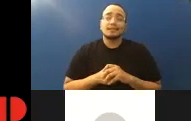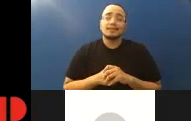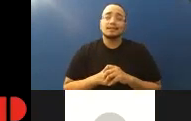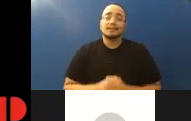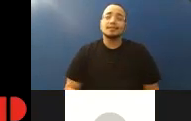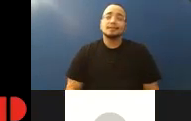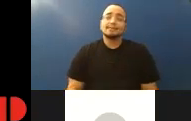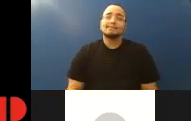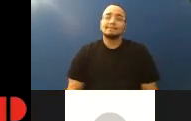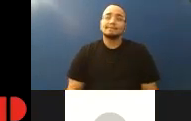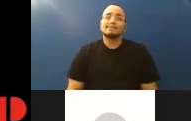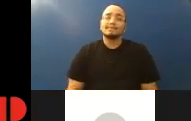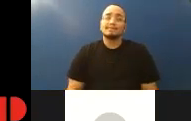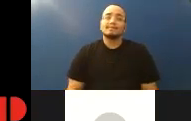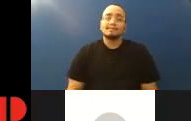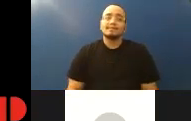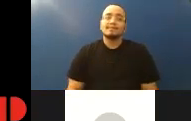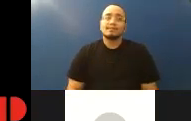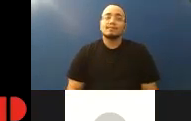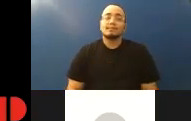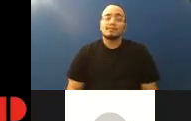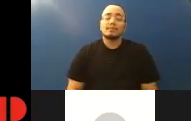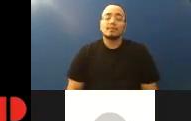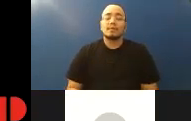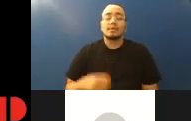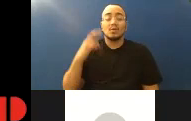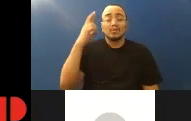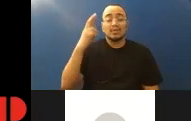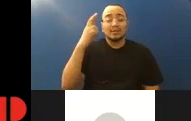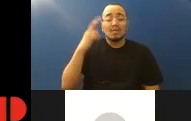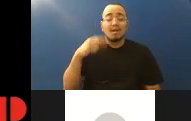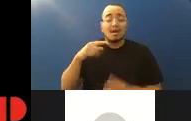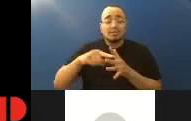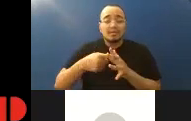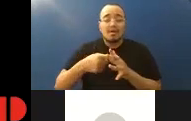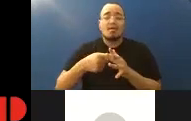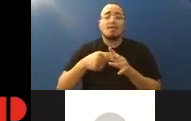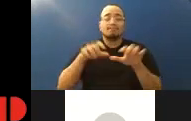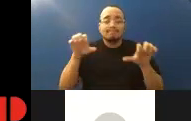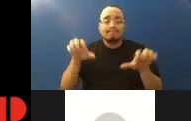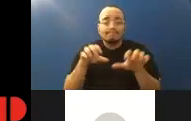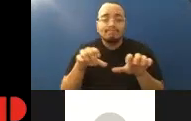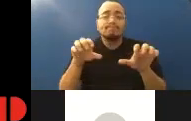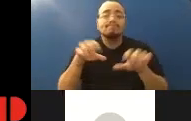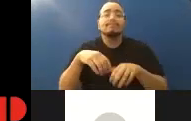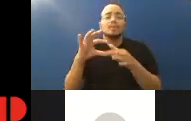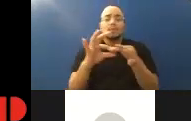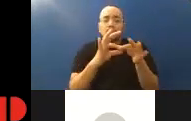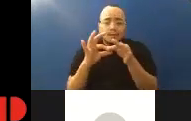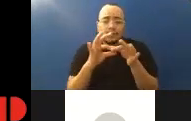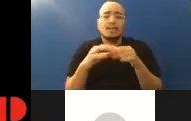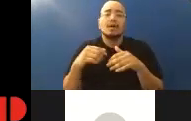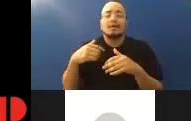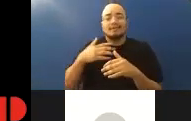the reason I got into community organizing is because of my experience in incarceration. And that's when I found